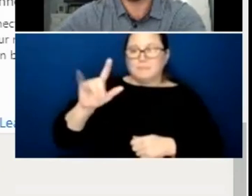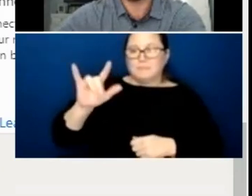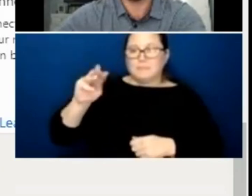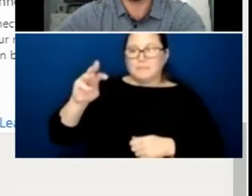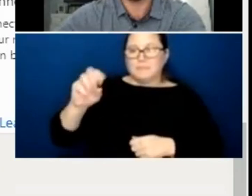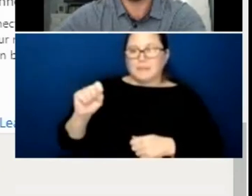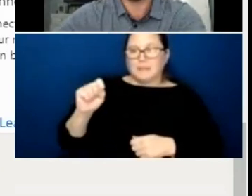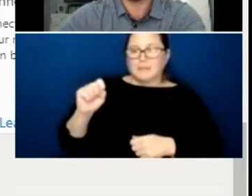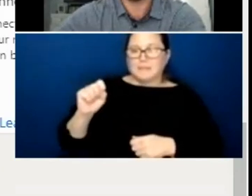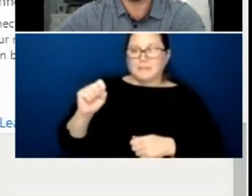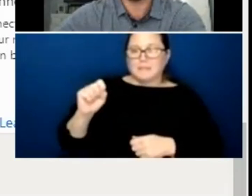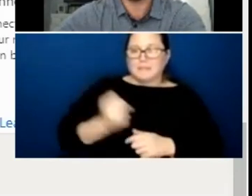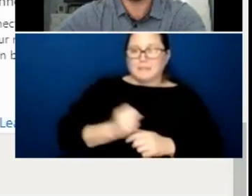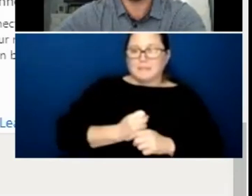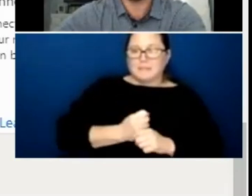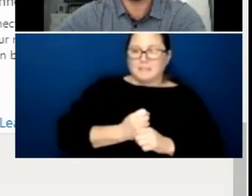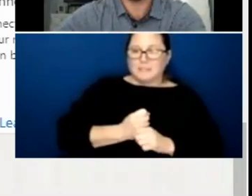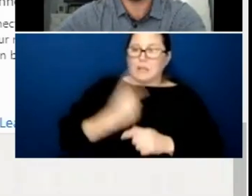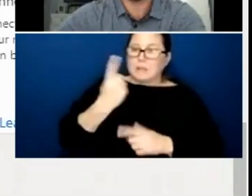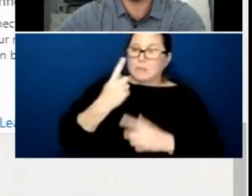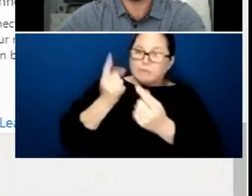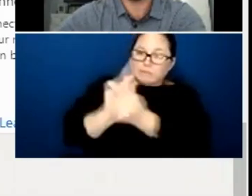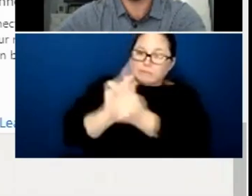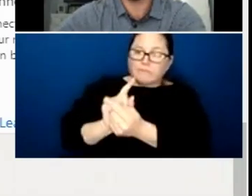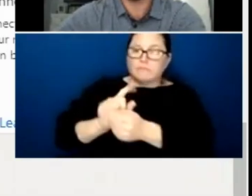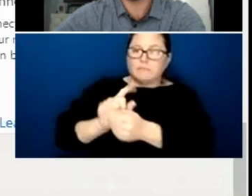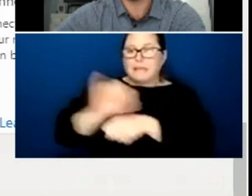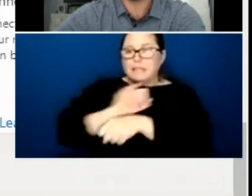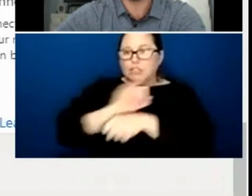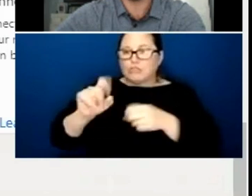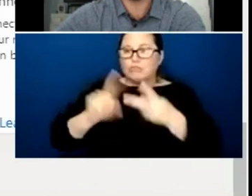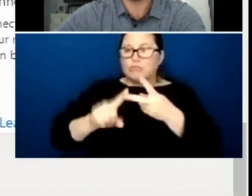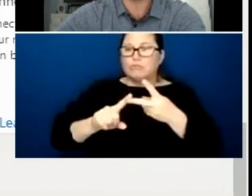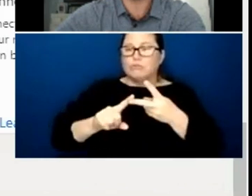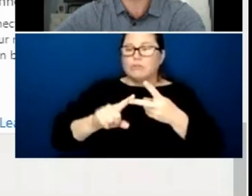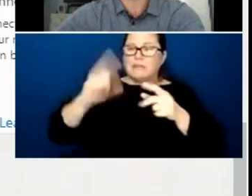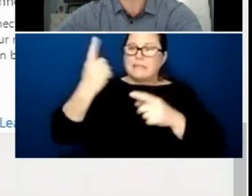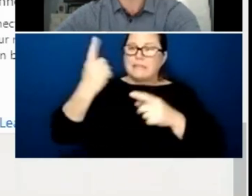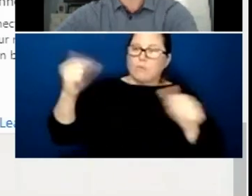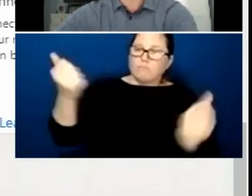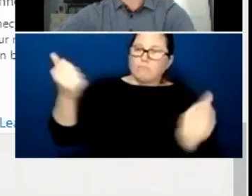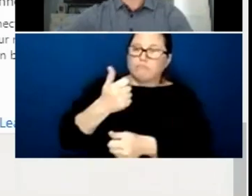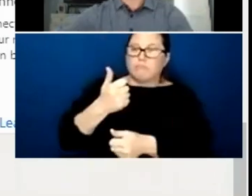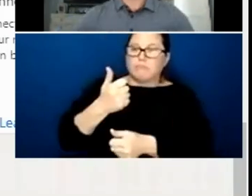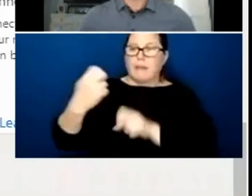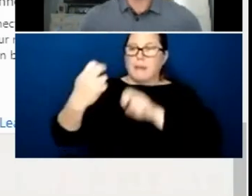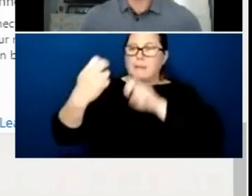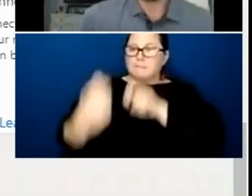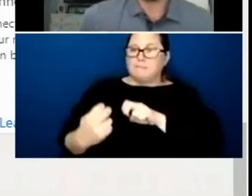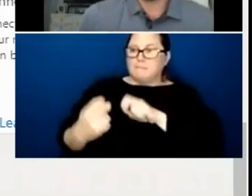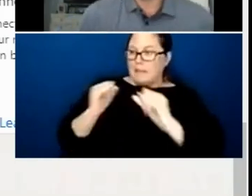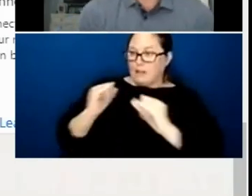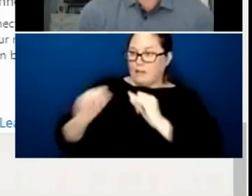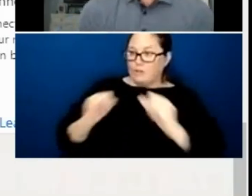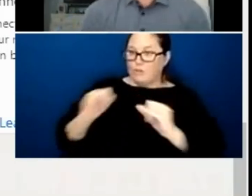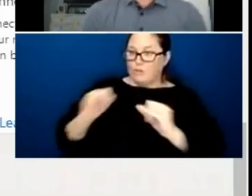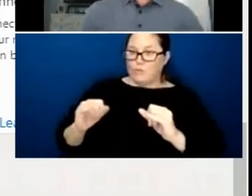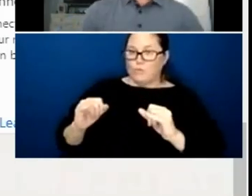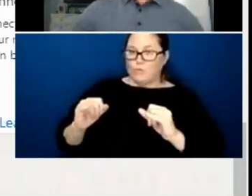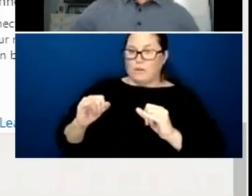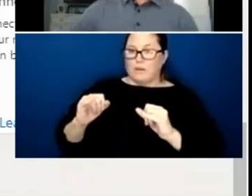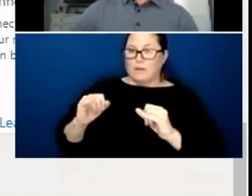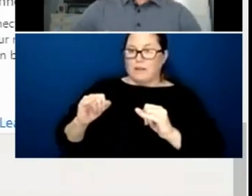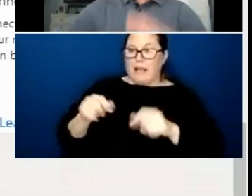to be an intern or to be a resident or someone who worked under you and they're interviewing with you and they walk in the room and they already